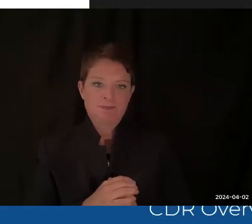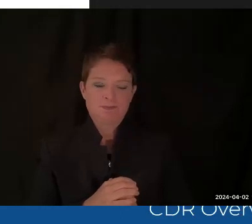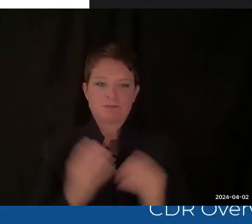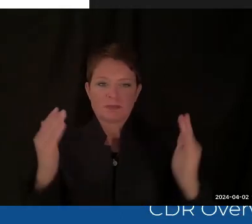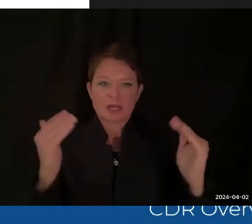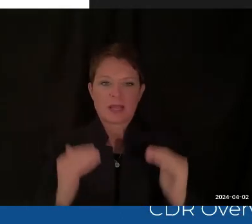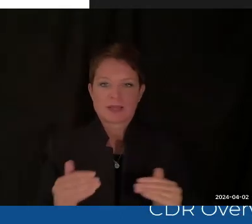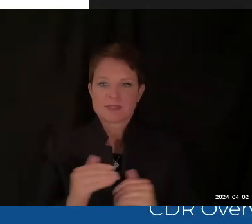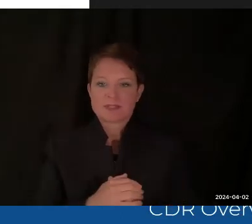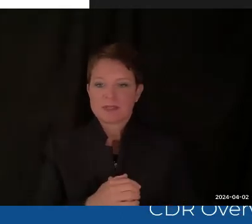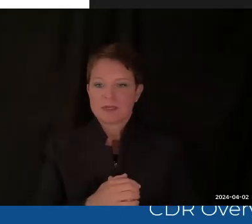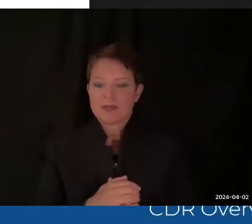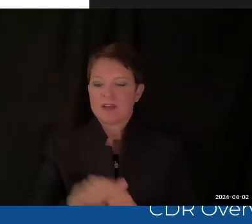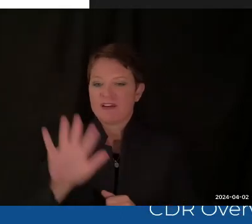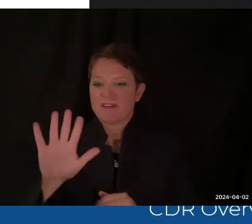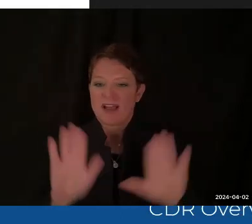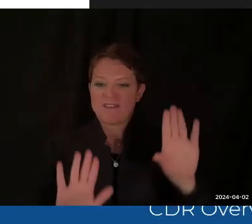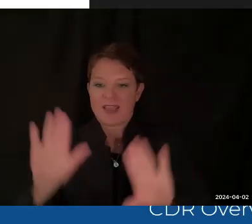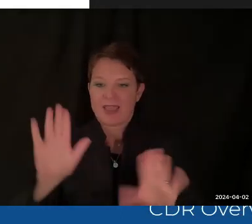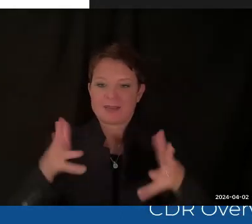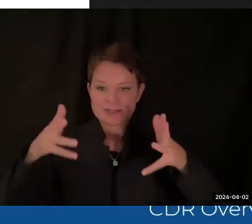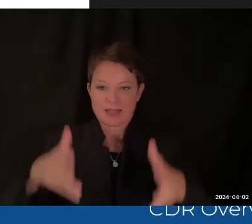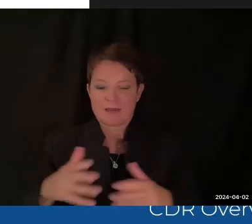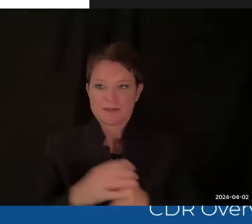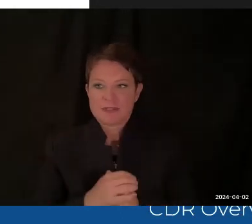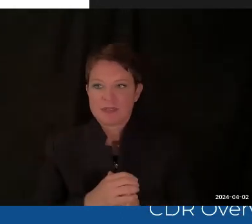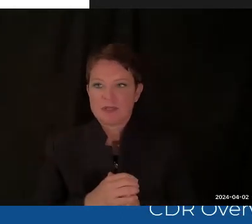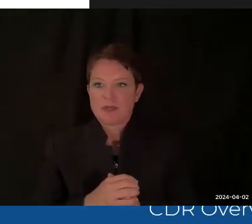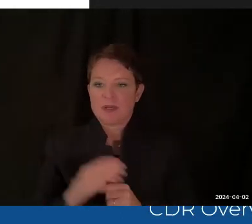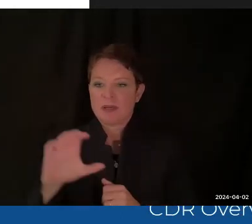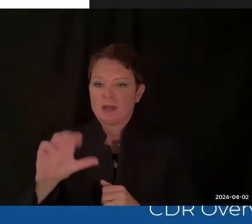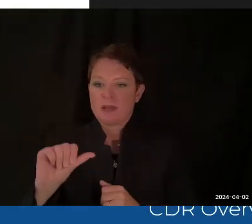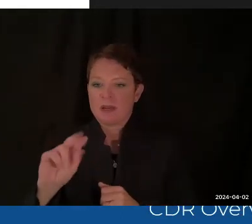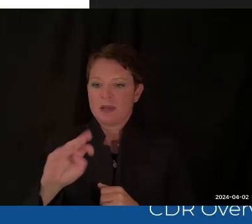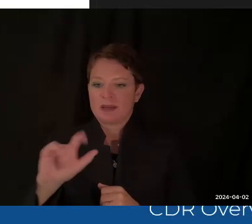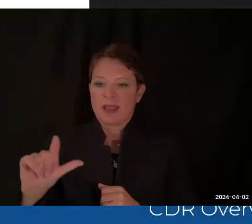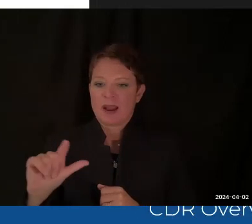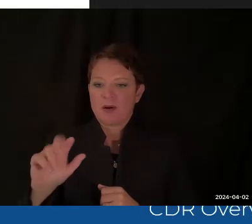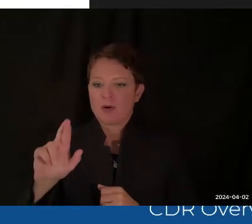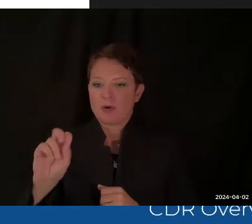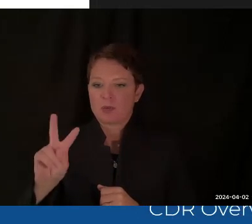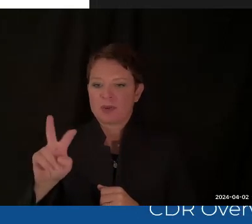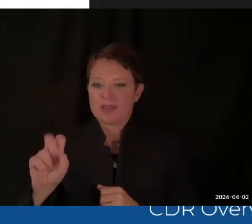Next. Michael, we have 5 hands raised. We'll go with Carol Maxwell Reeves.